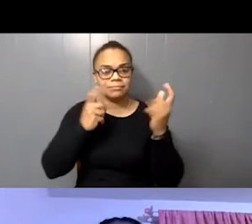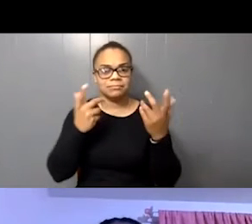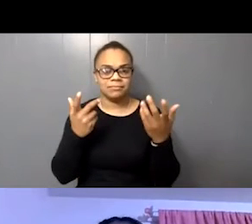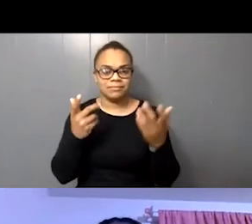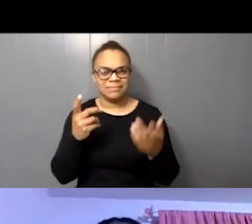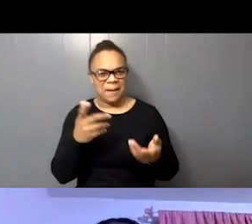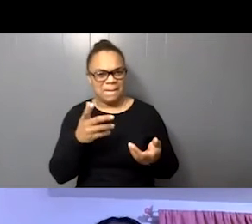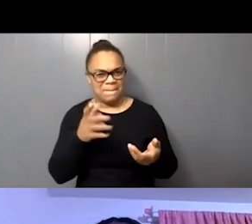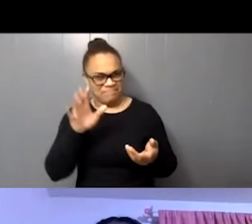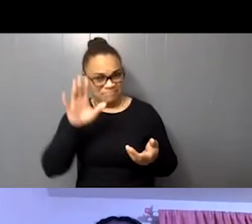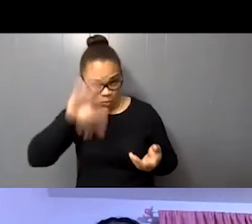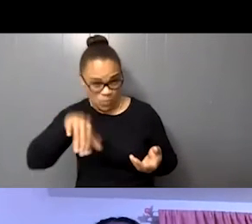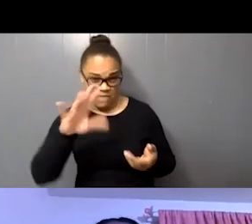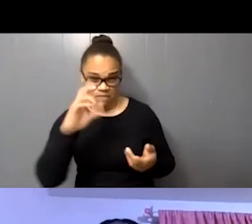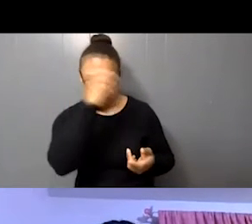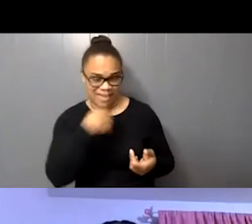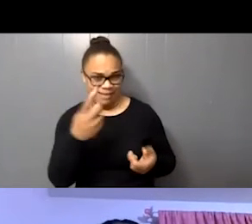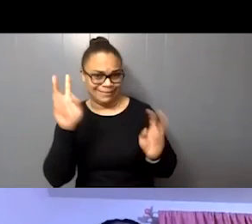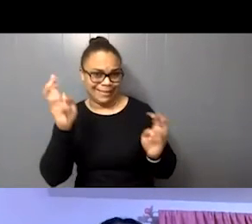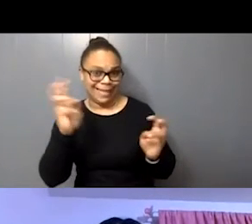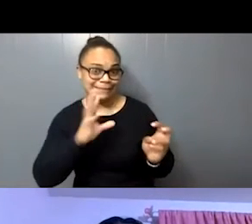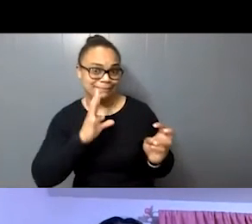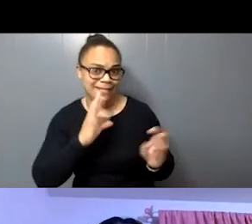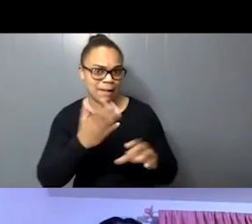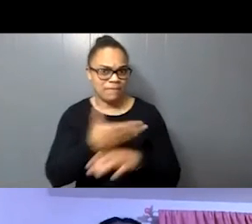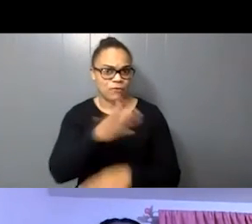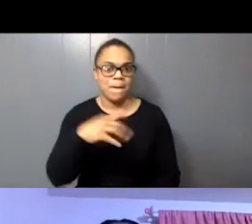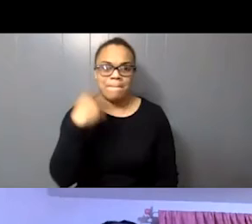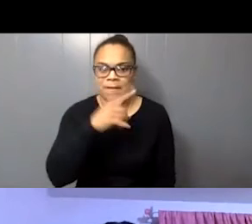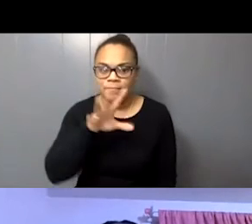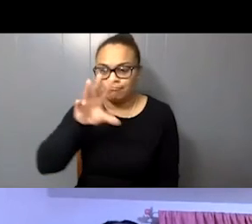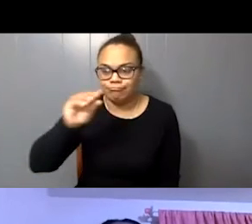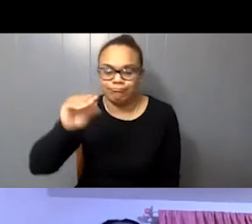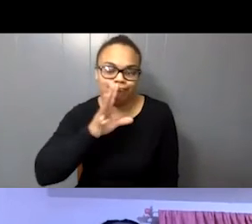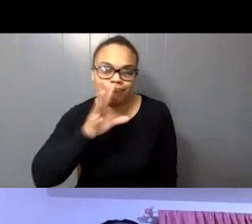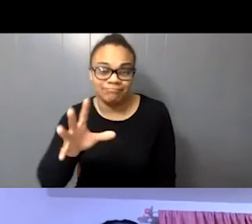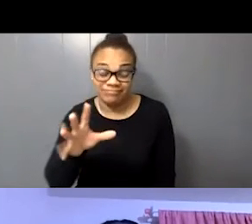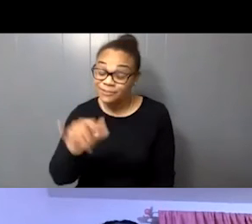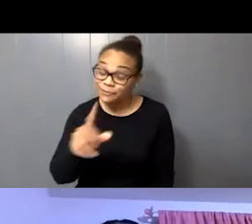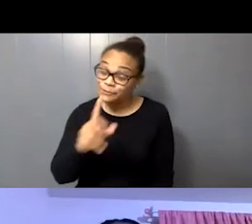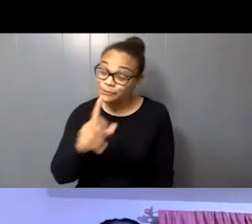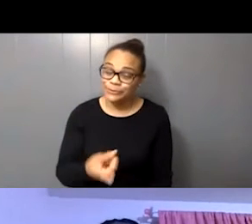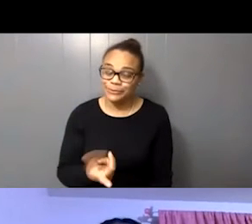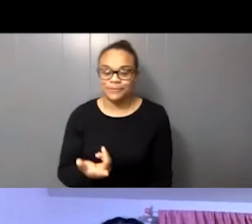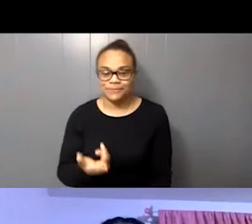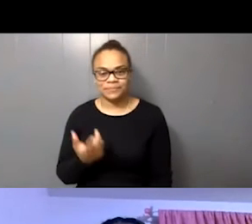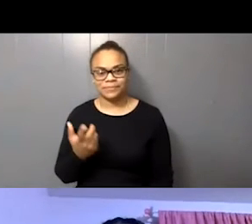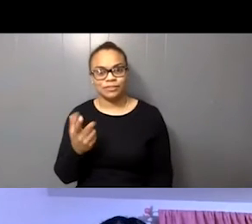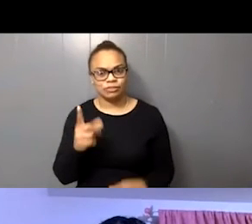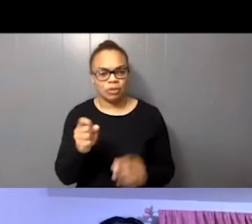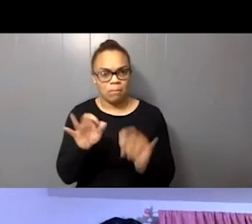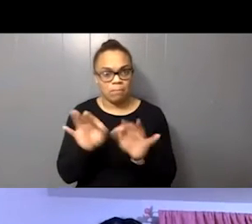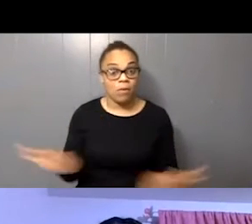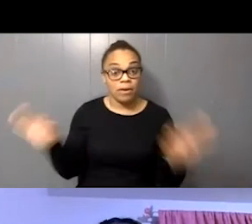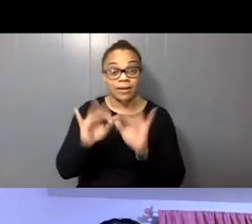before your mouth even does, and it's absolutely true. So make sure that when somebody's opening up to you about